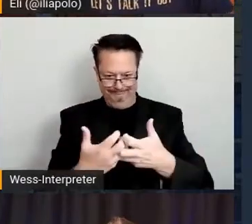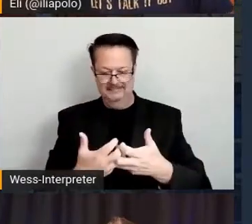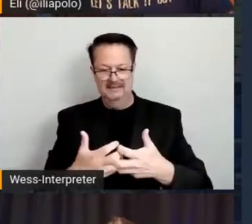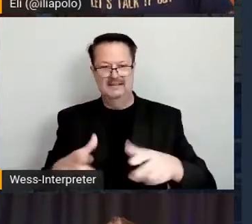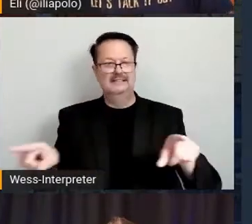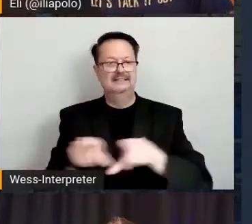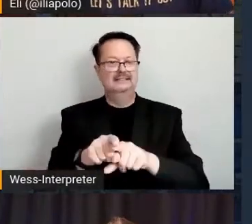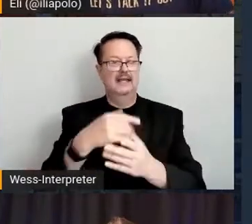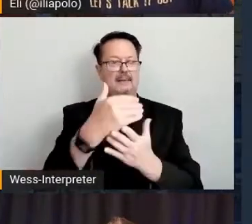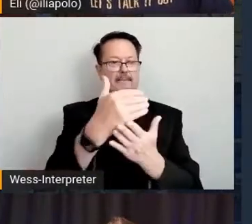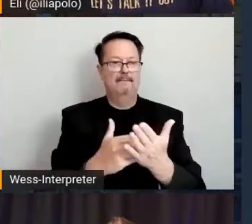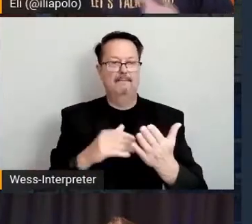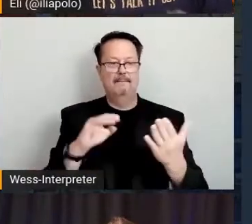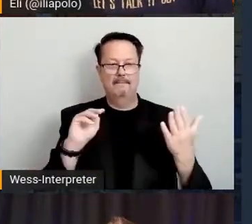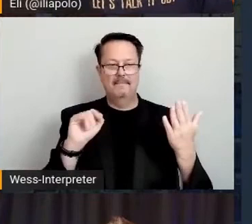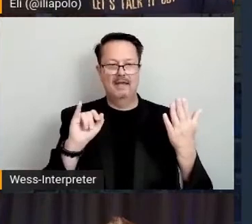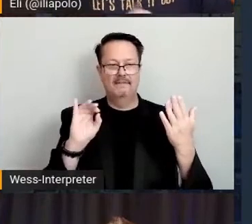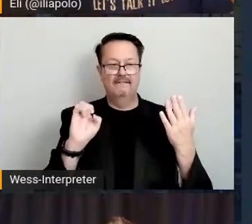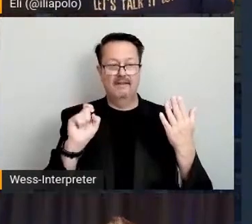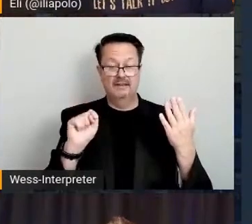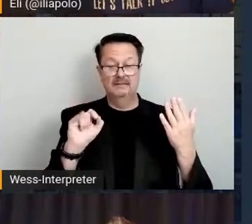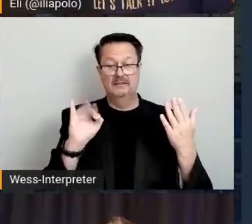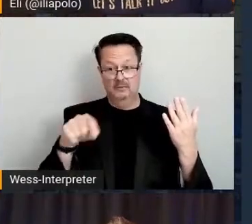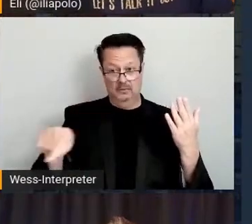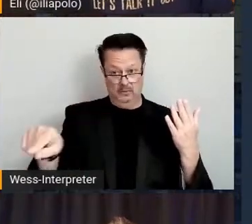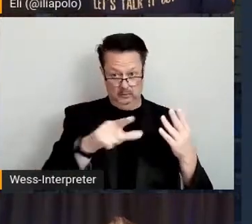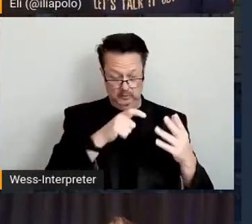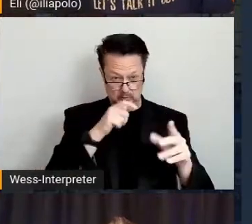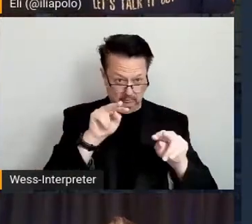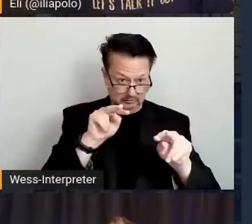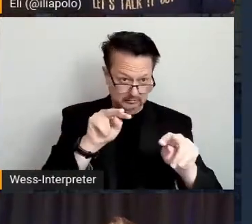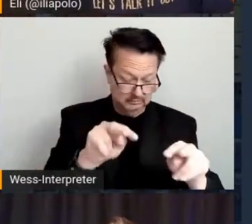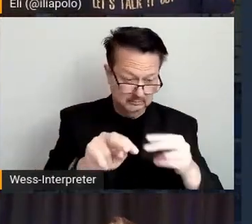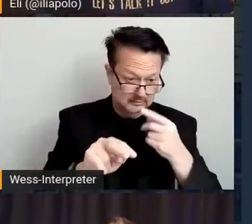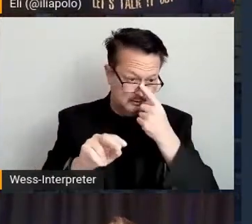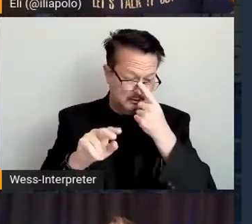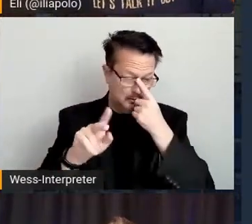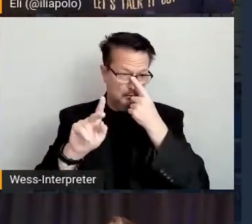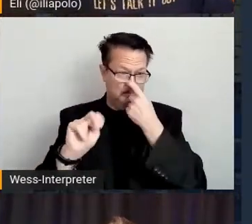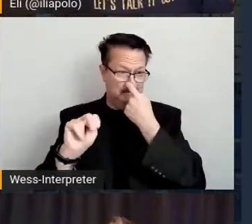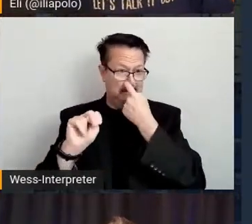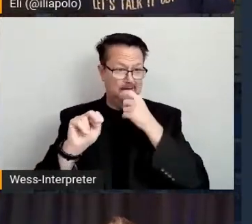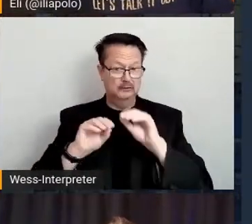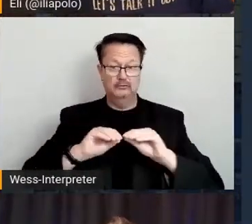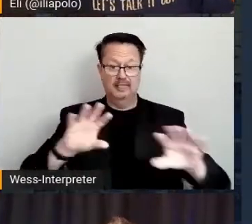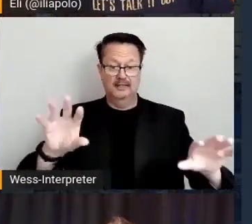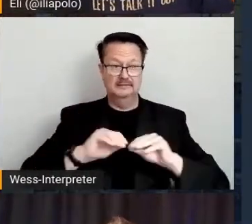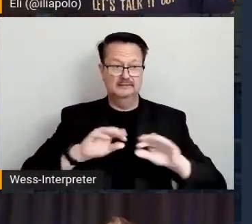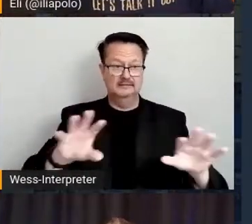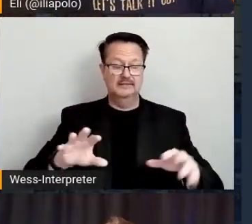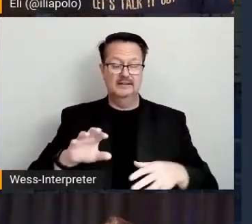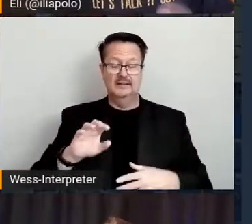manifest? Well, for those of you keeping up with Kubernetes releases, the Ingress resource